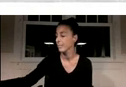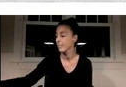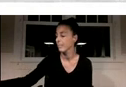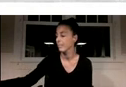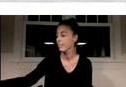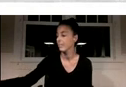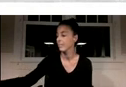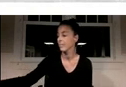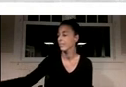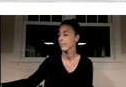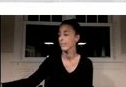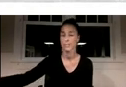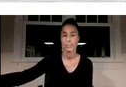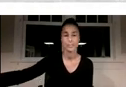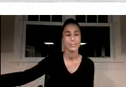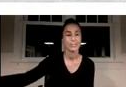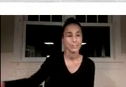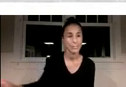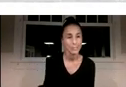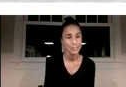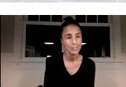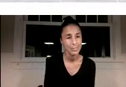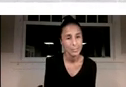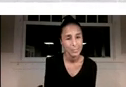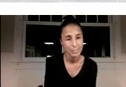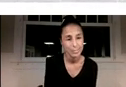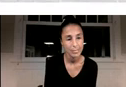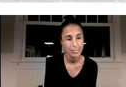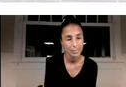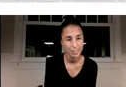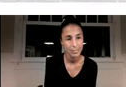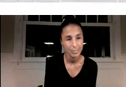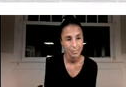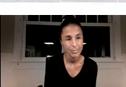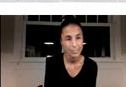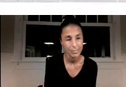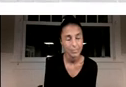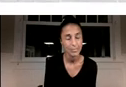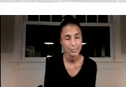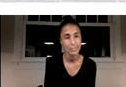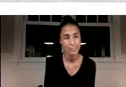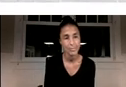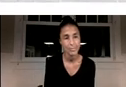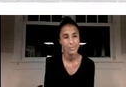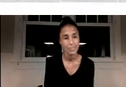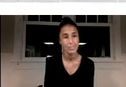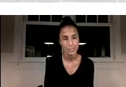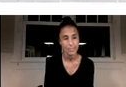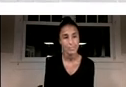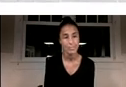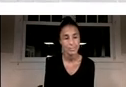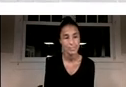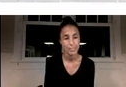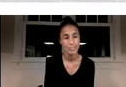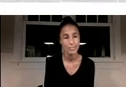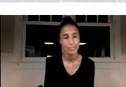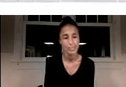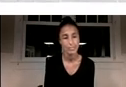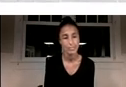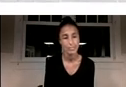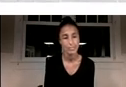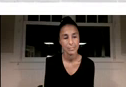PR005 is added to the work program for further study, then staff's preliminary considerations note that scenario two proposes development